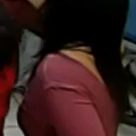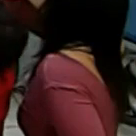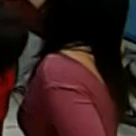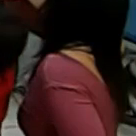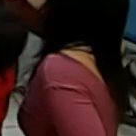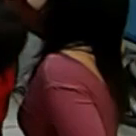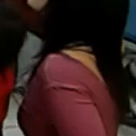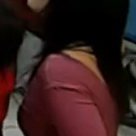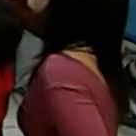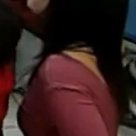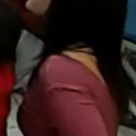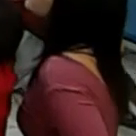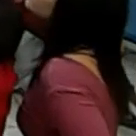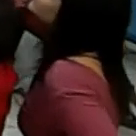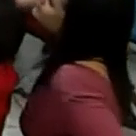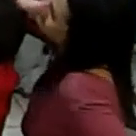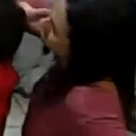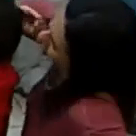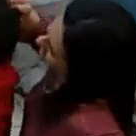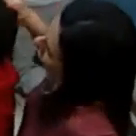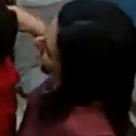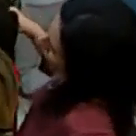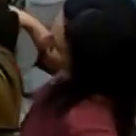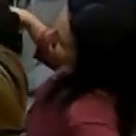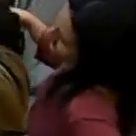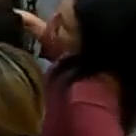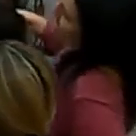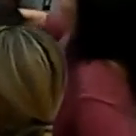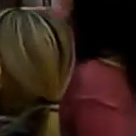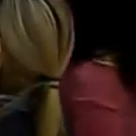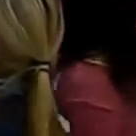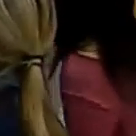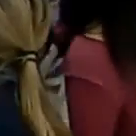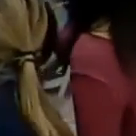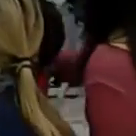crown. We pray in the name of Jesus. Amen.